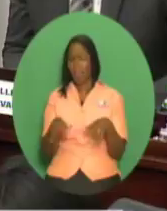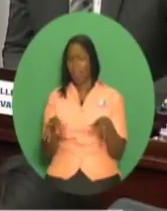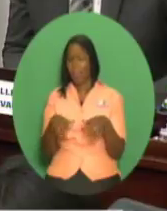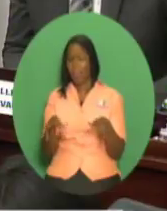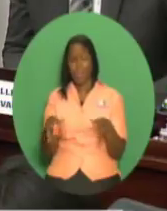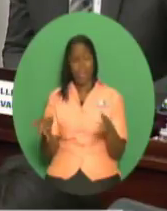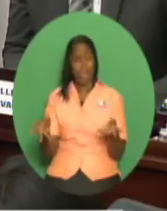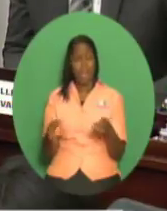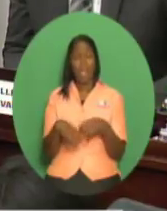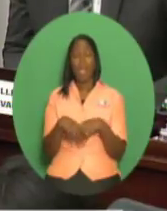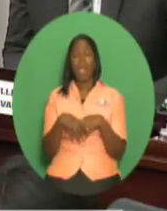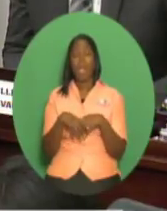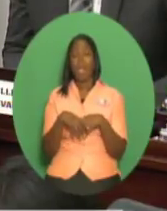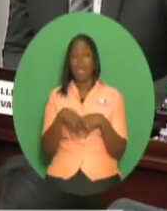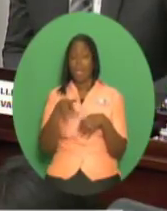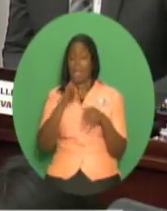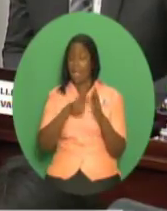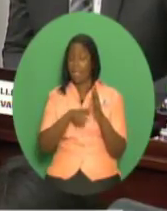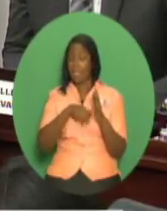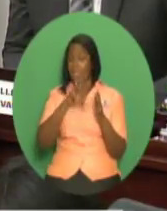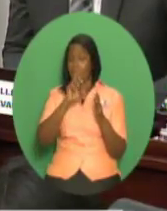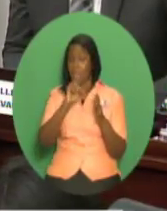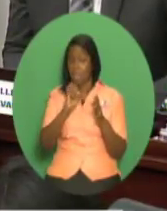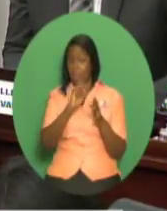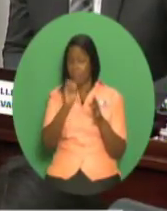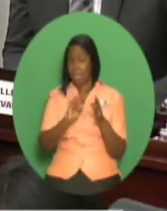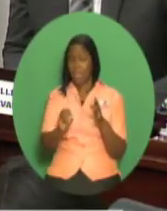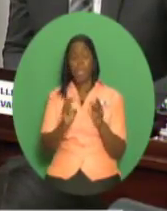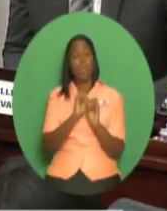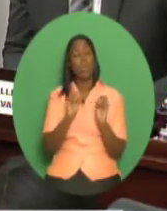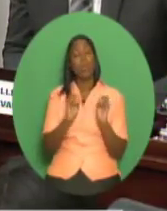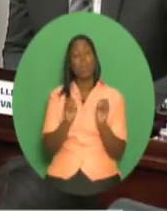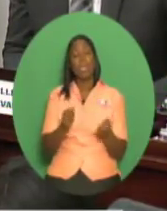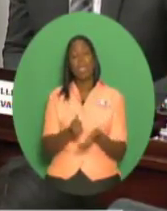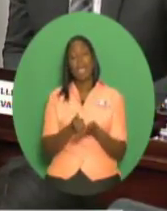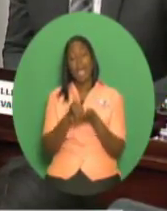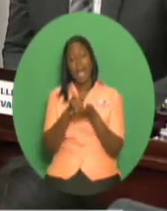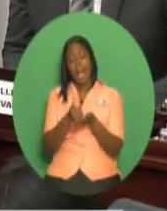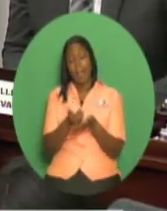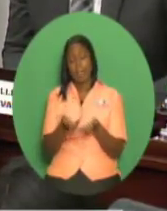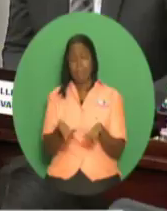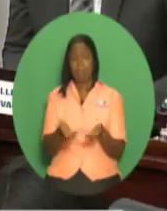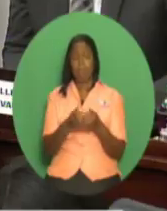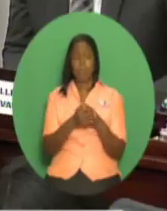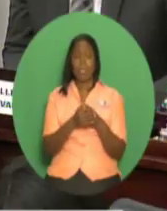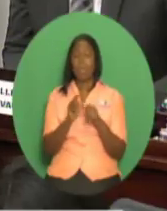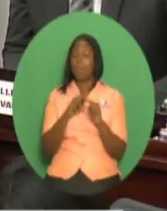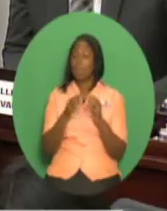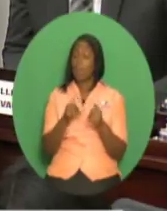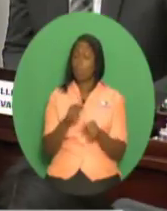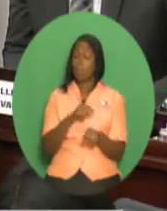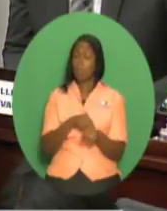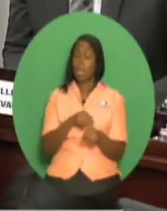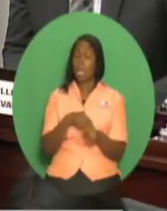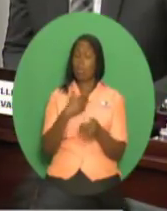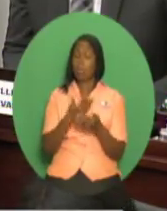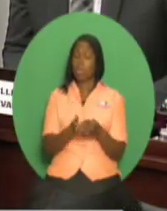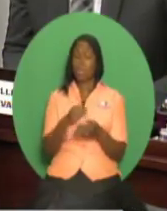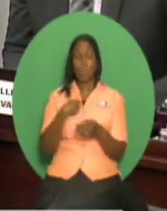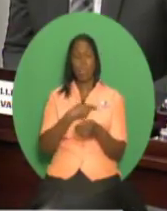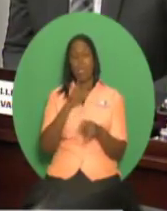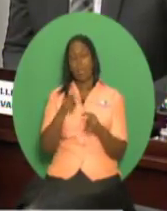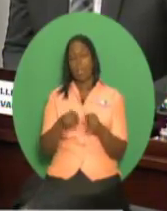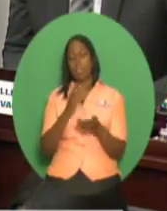without any effort being made to assist them. And we have found that the time has come when we must correct